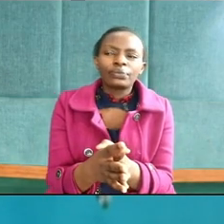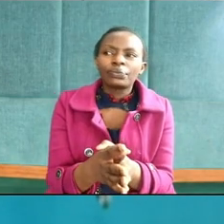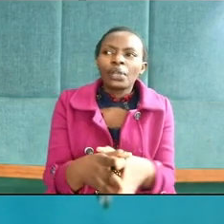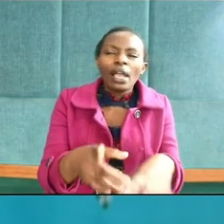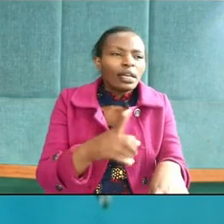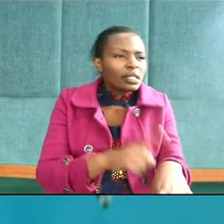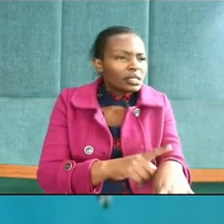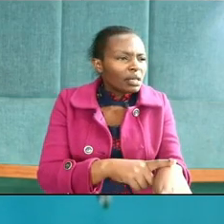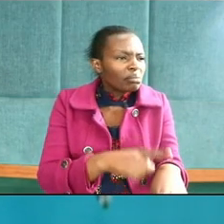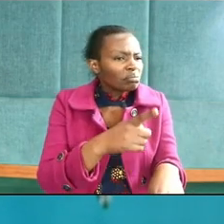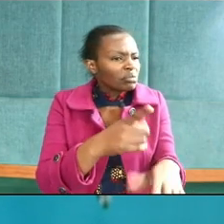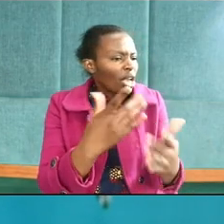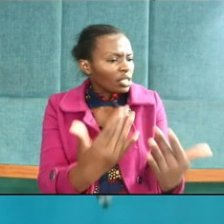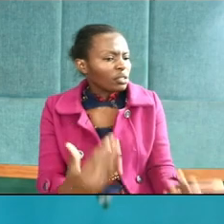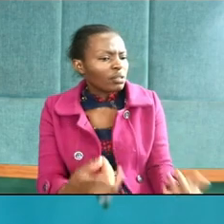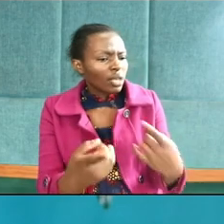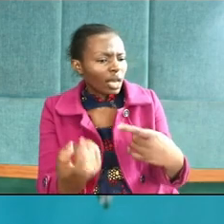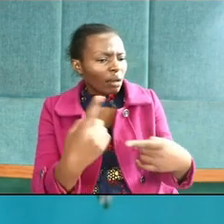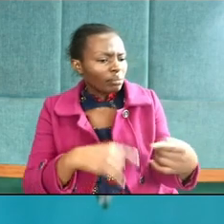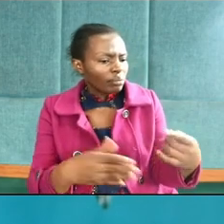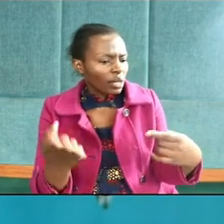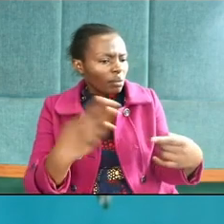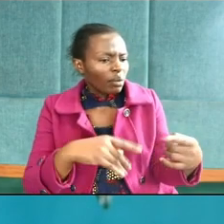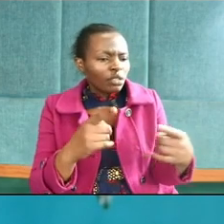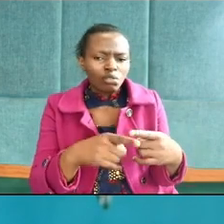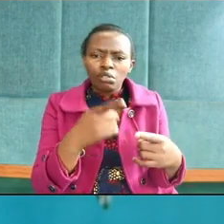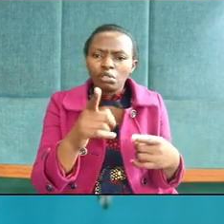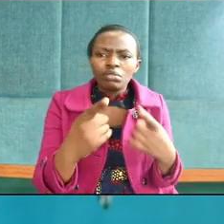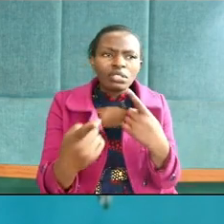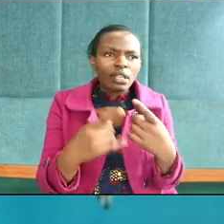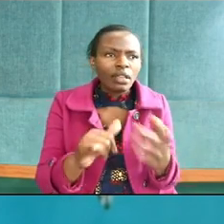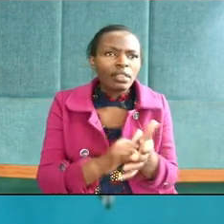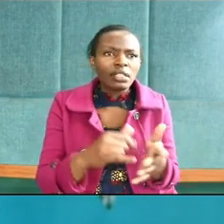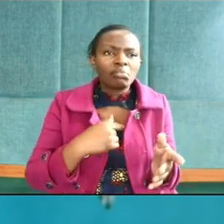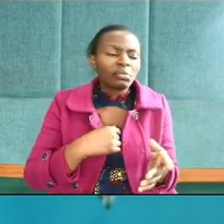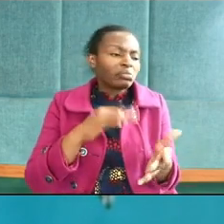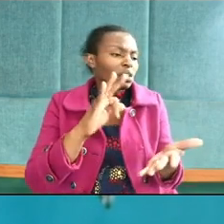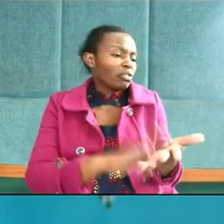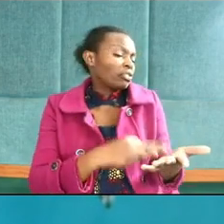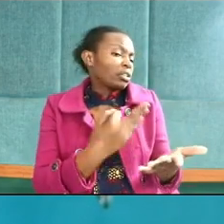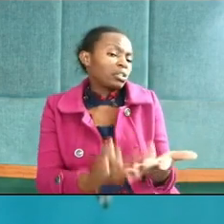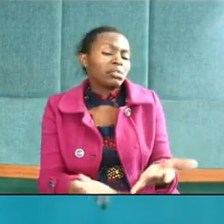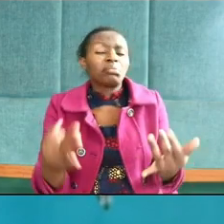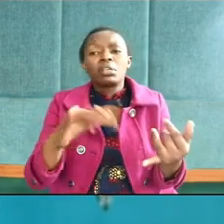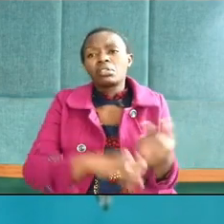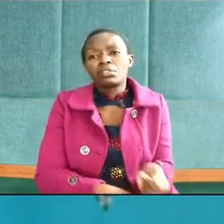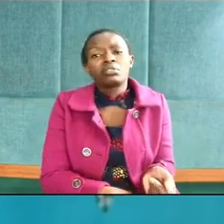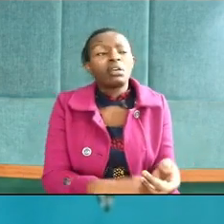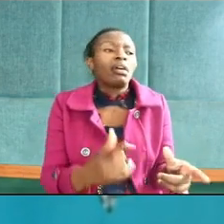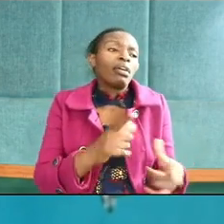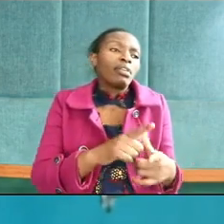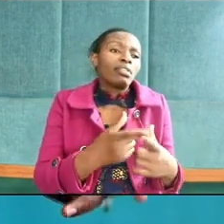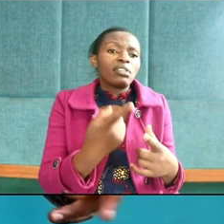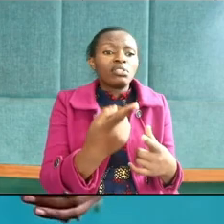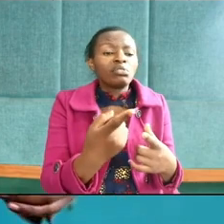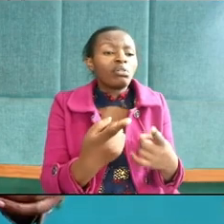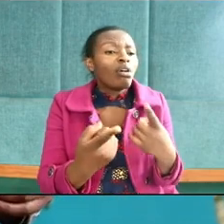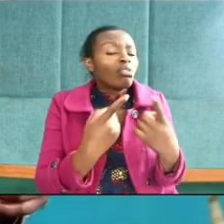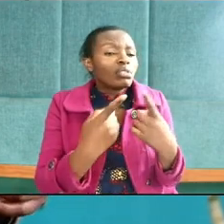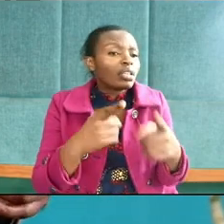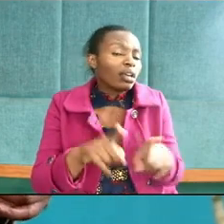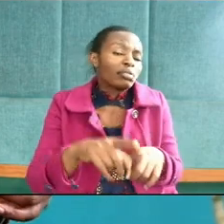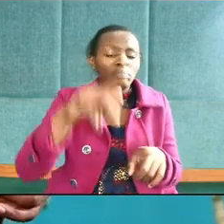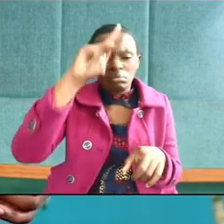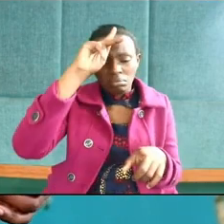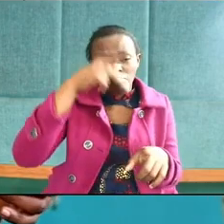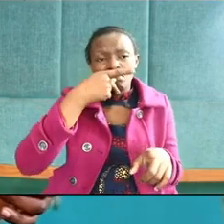When children come back to you and tell you, no, me, I failed marriage, you just tell them, okay, you have done well, let me cook for